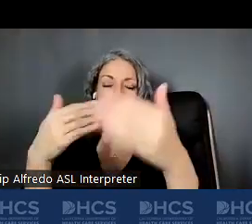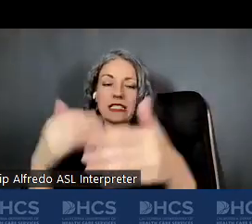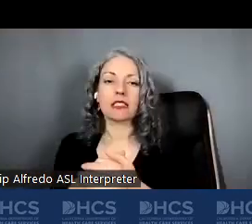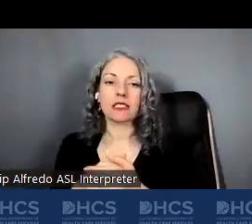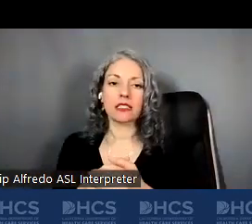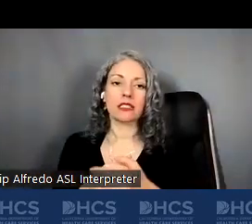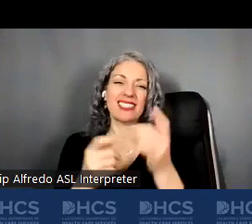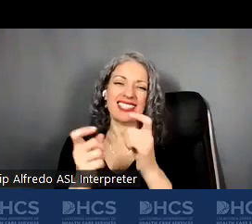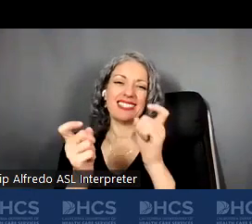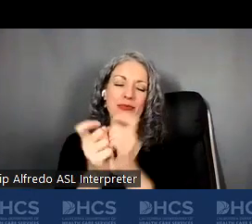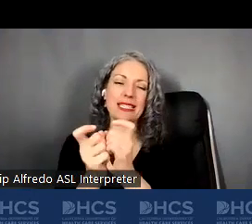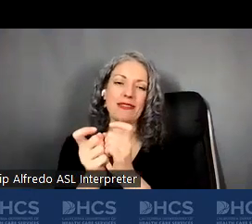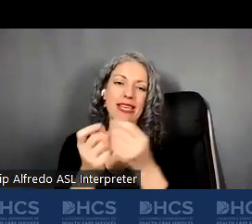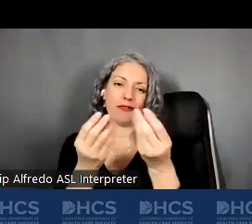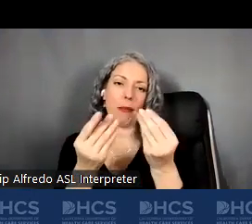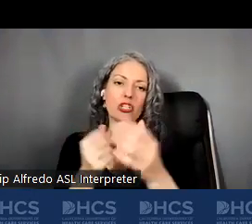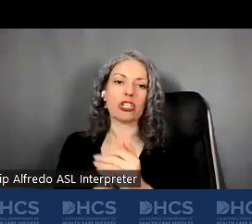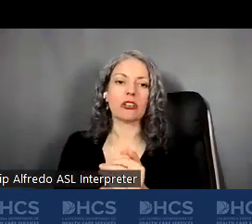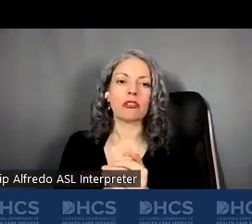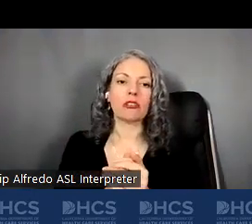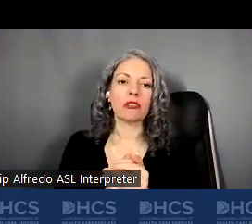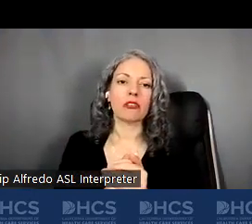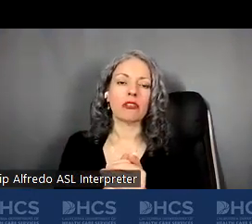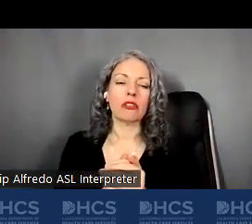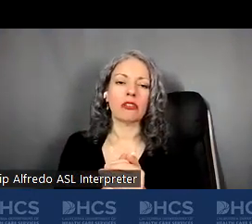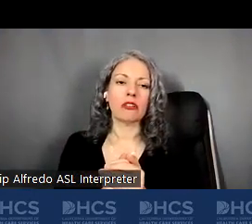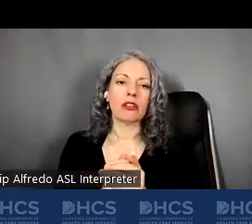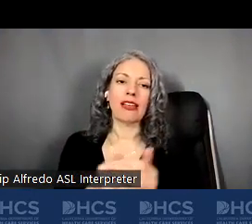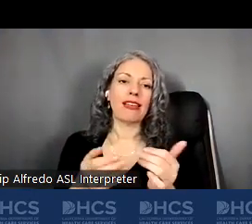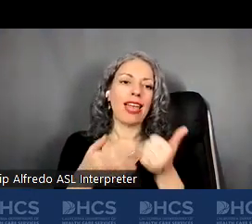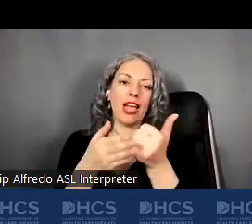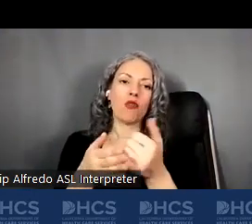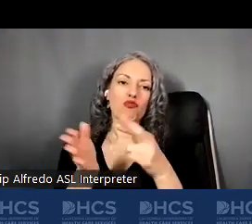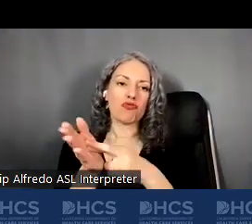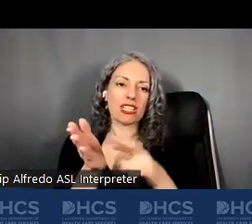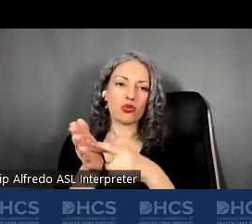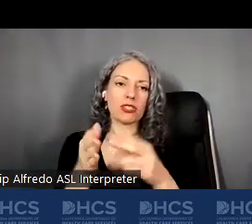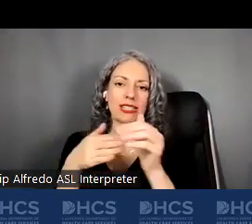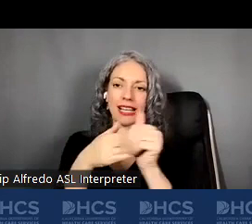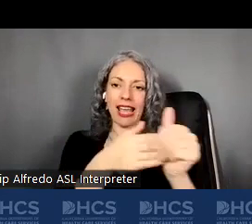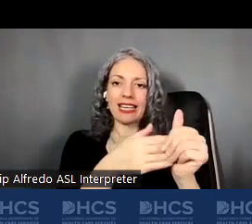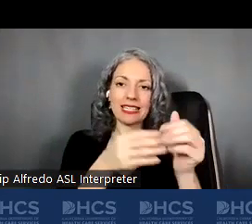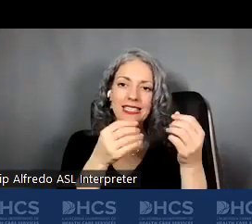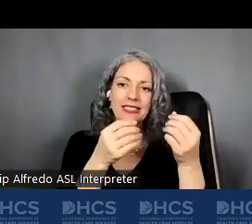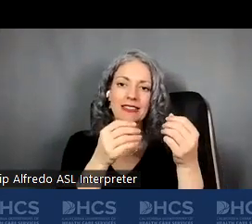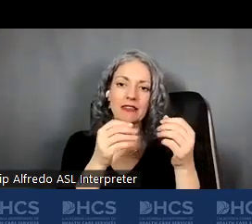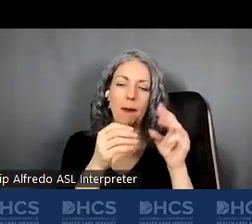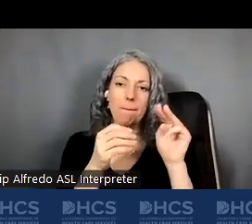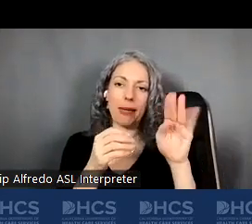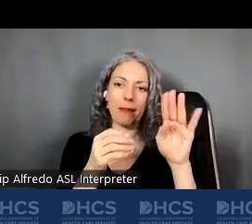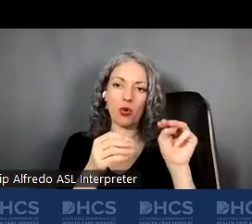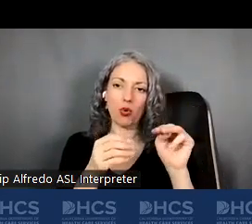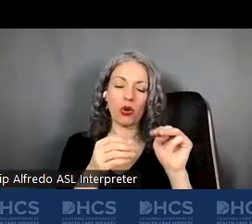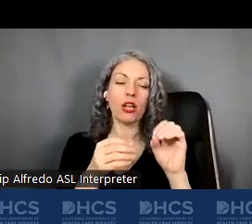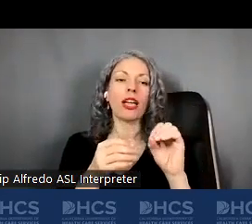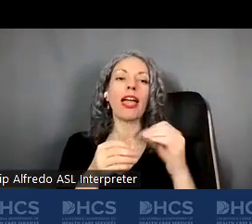detail on just really helpful resources, including the guidance memo. And then there's some really good webinars